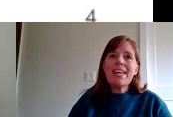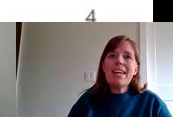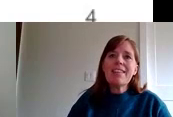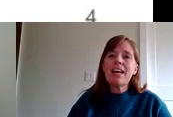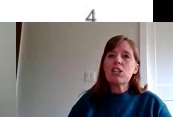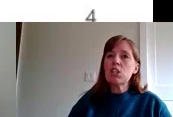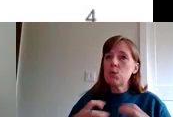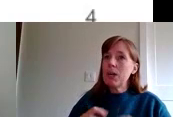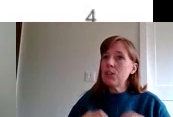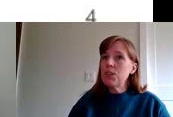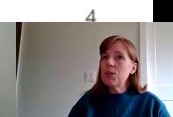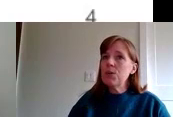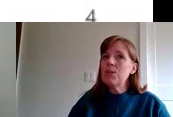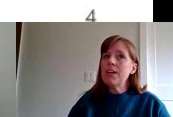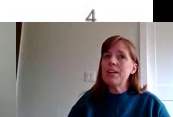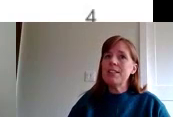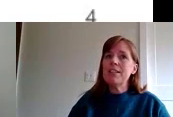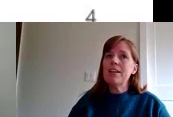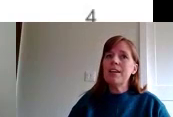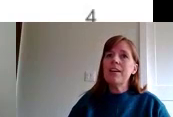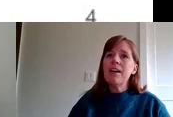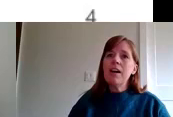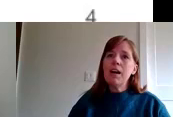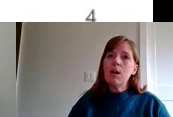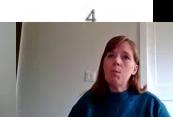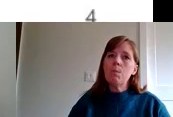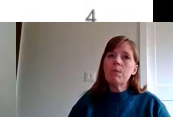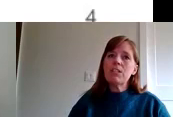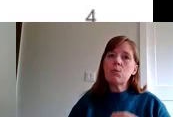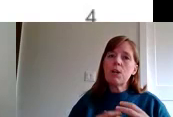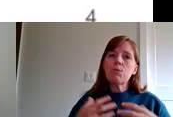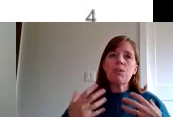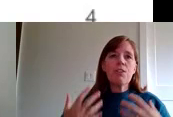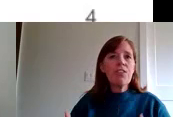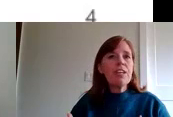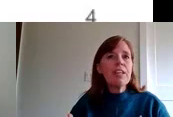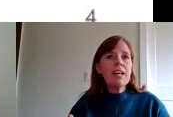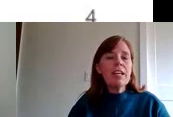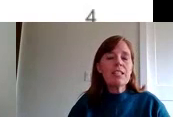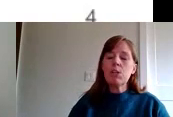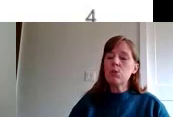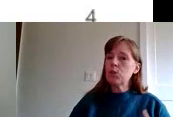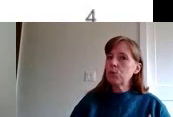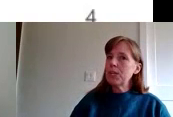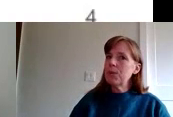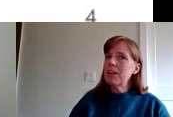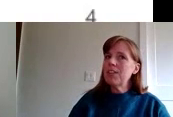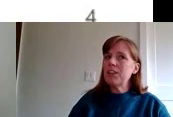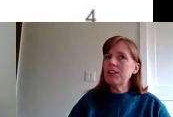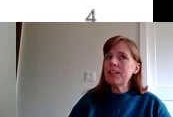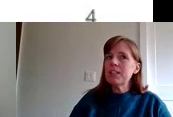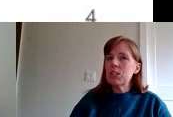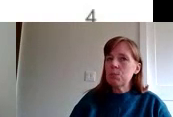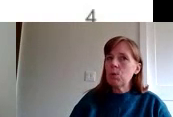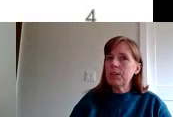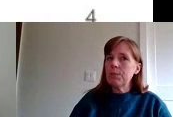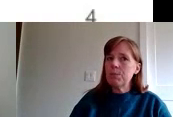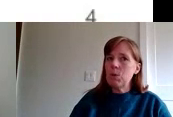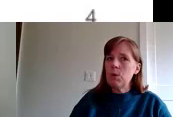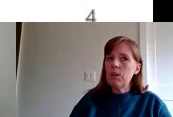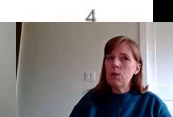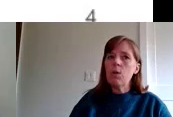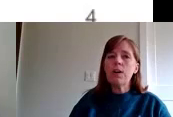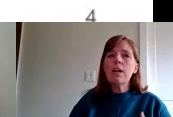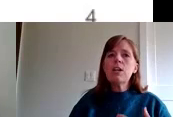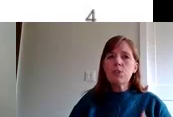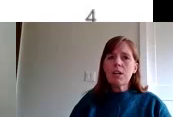So anything that squares with you, that idea, that squares with your thinking, something you agree with that you'd like to explore a